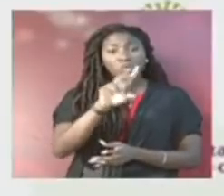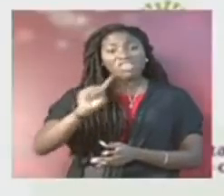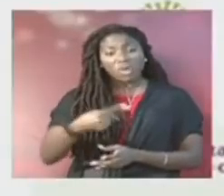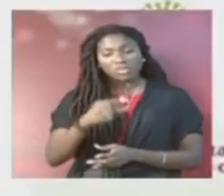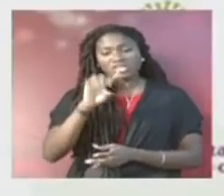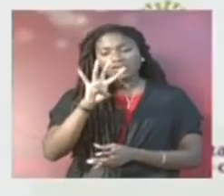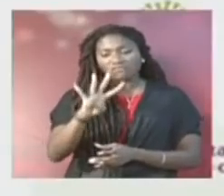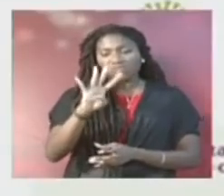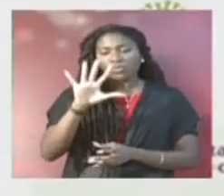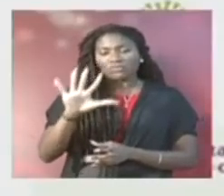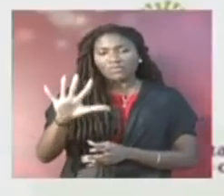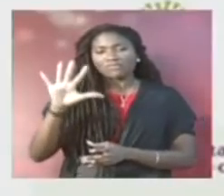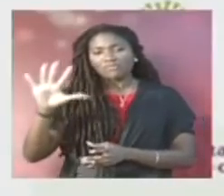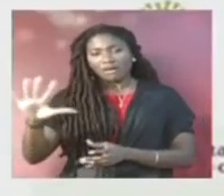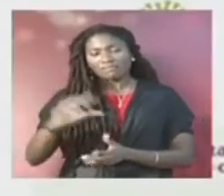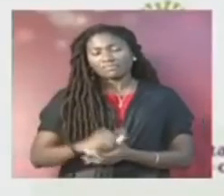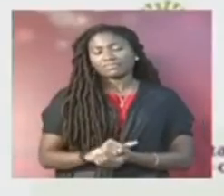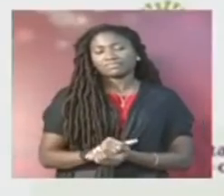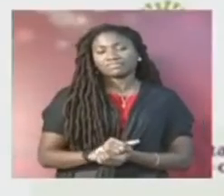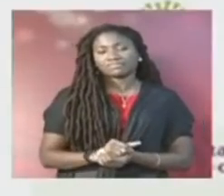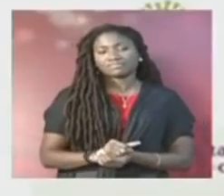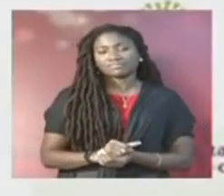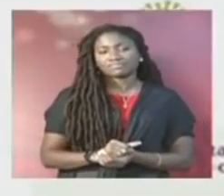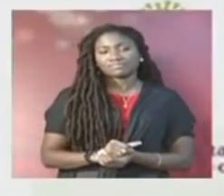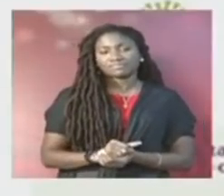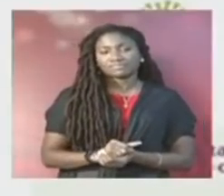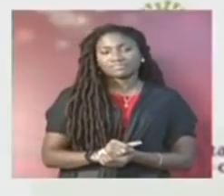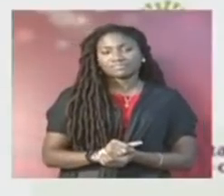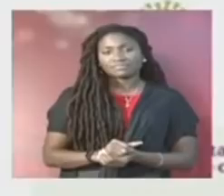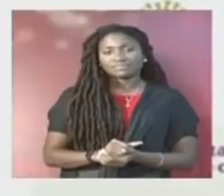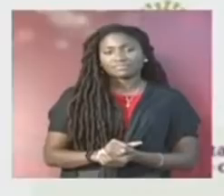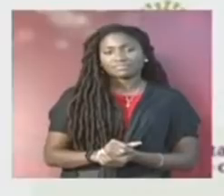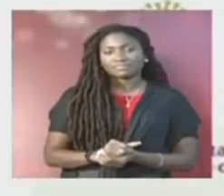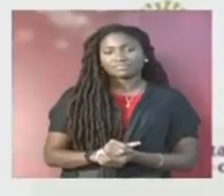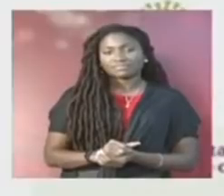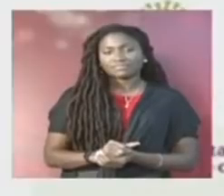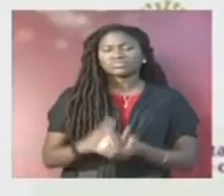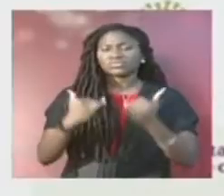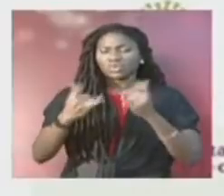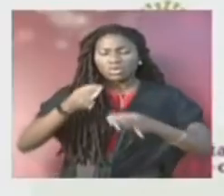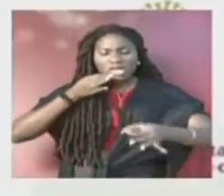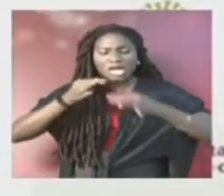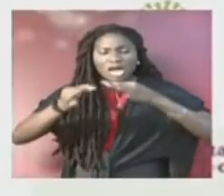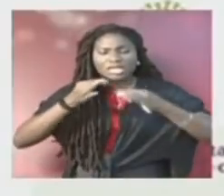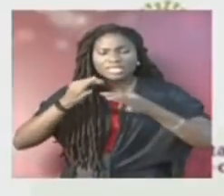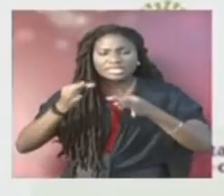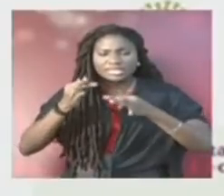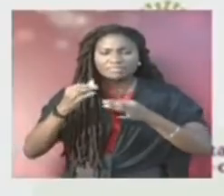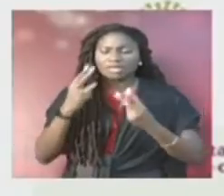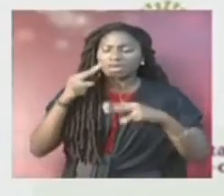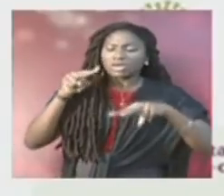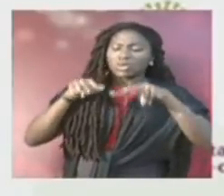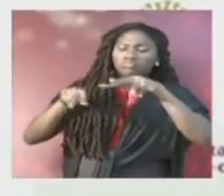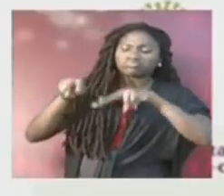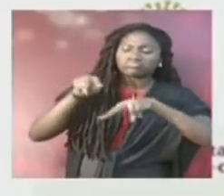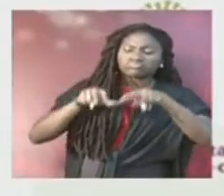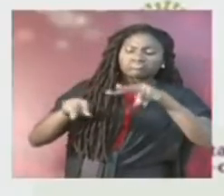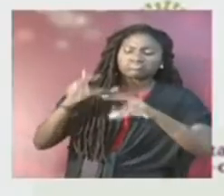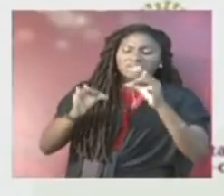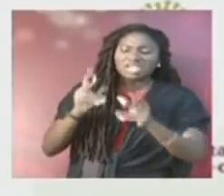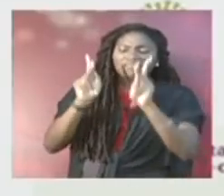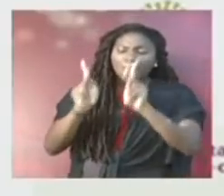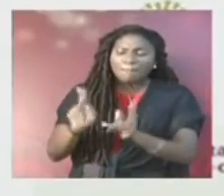42,455. So just to break down a little bit of the capacity of the parallel care healthcare system. So I'll go through a listing of what we have in